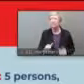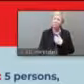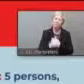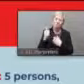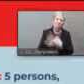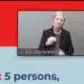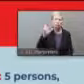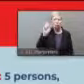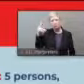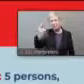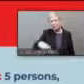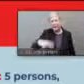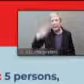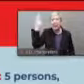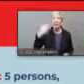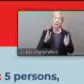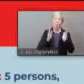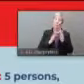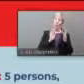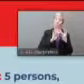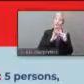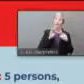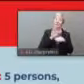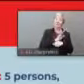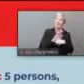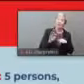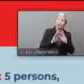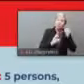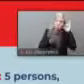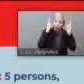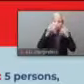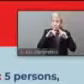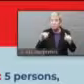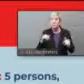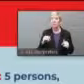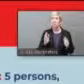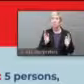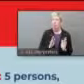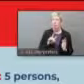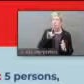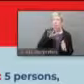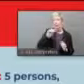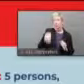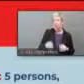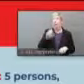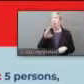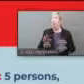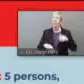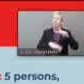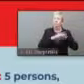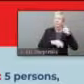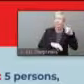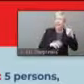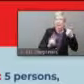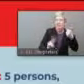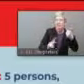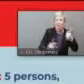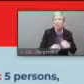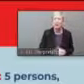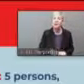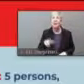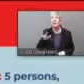25 or 10 customers, whatever is smaller. Recreational facilities, 25%. Houses of